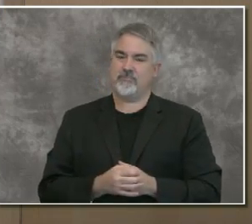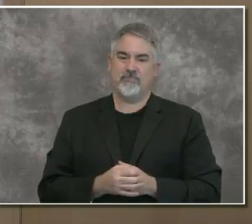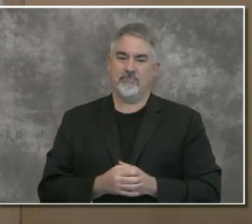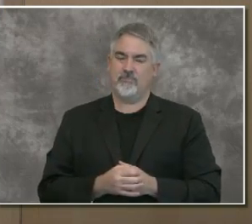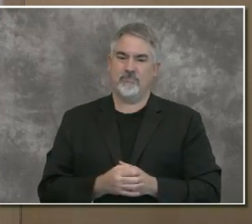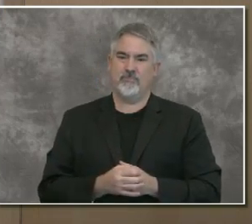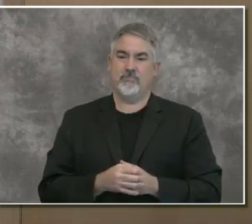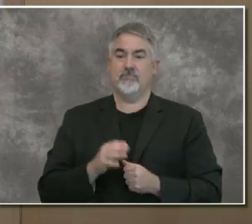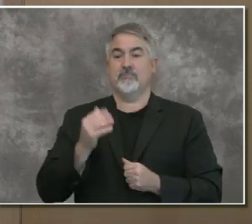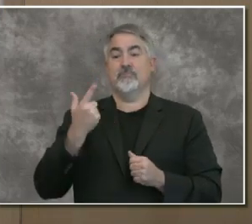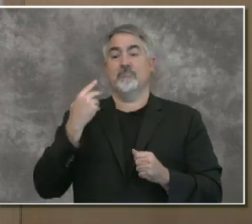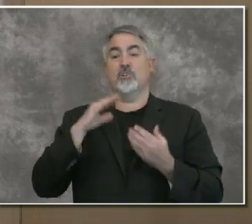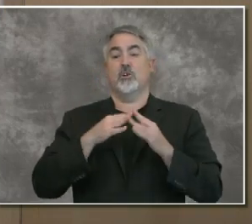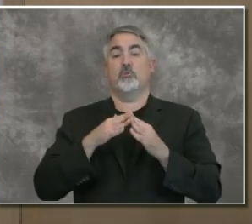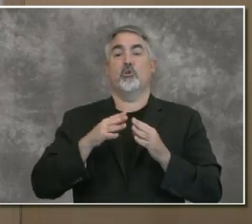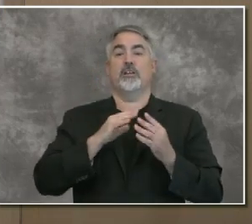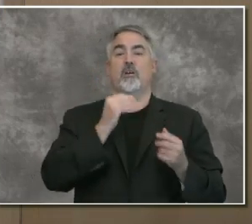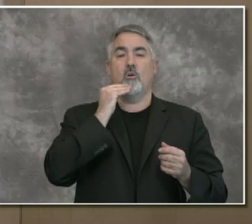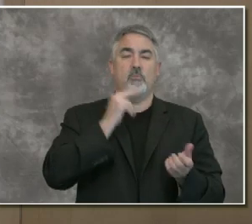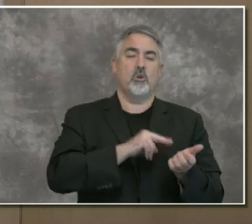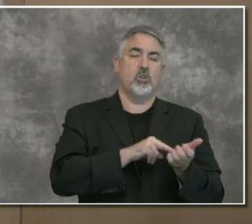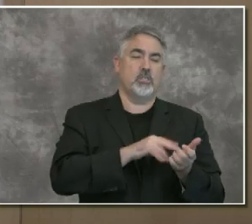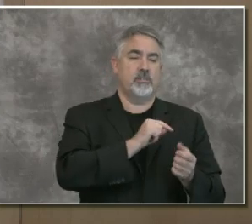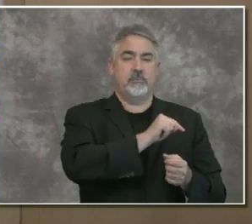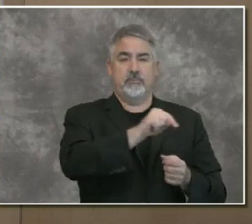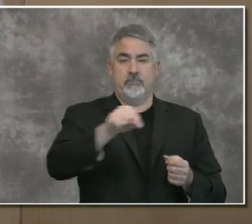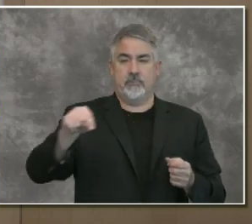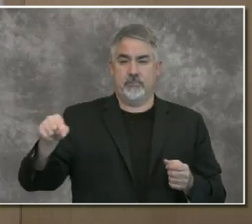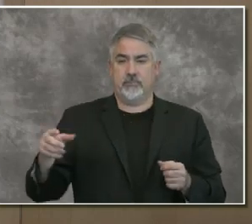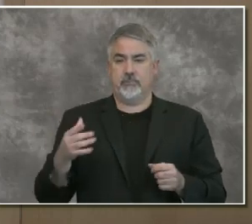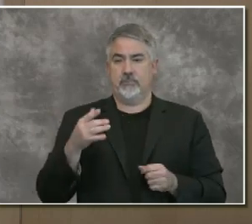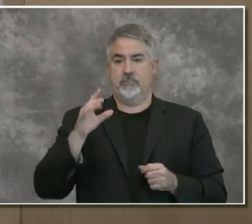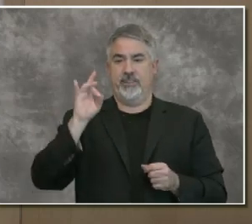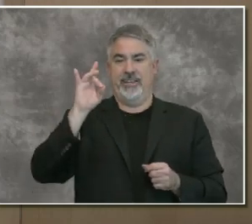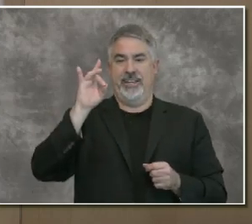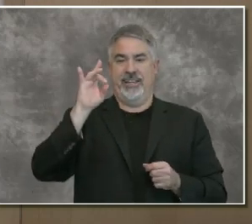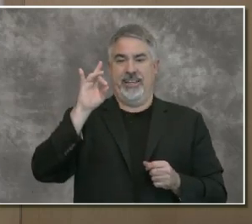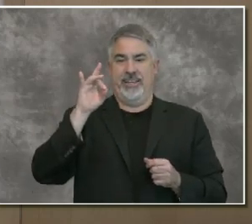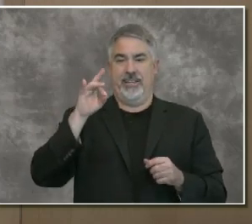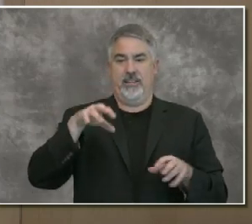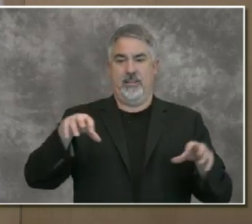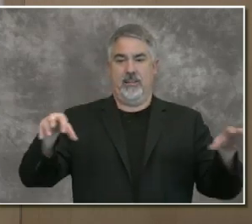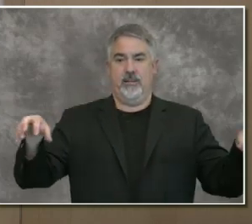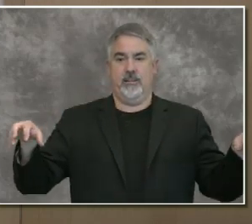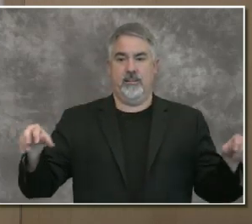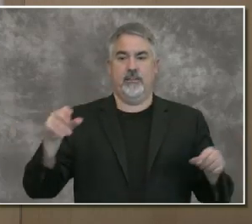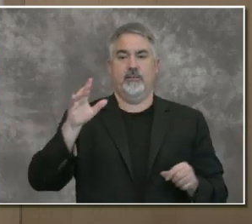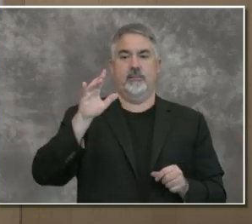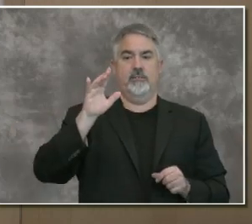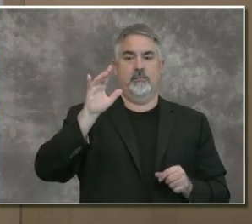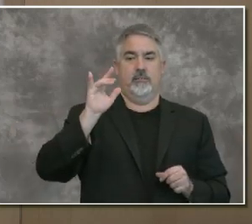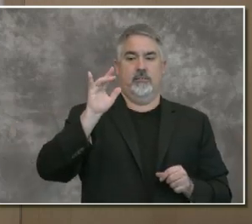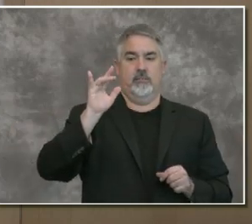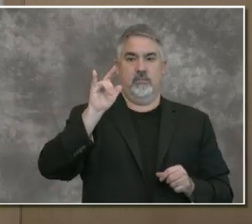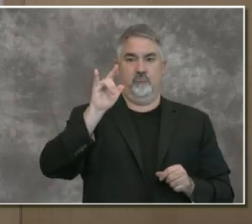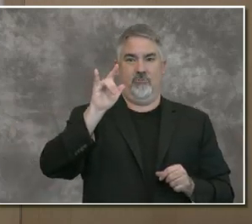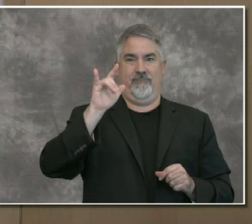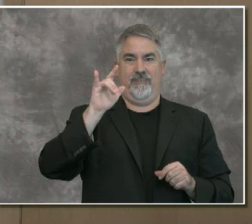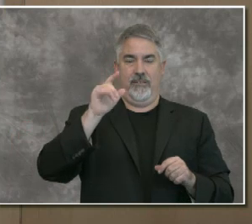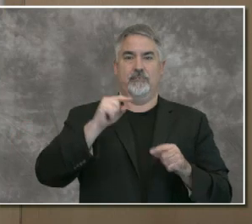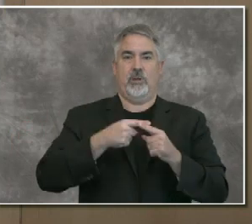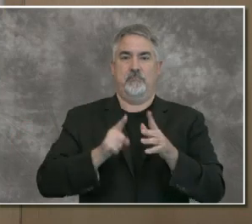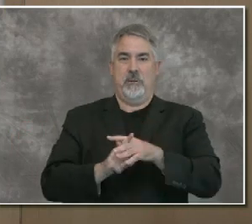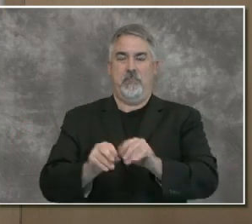settings, we are reporting 8 new outbreaks for a cumulative total of 25 confirmed outbreaks. There are 6 new outbreaks in a